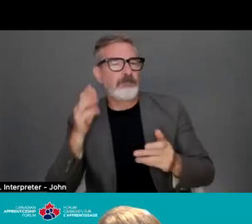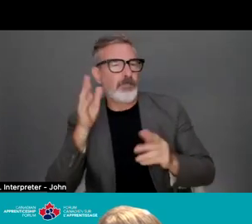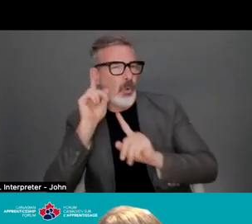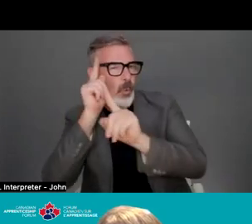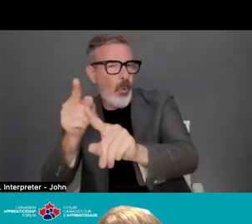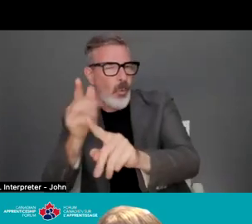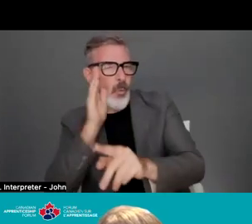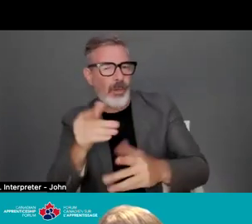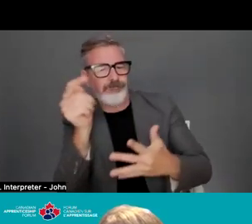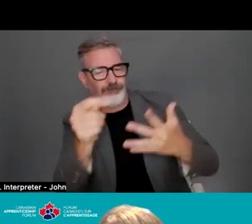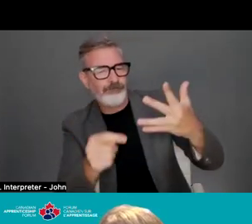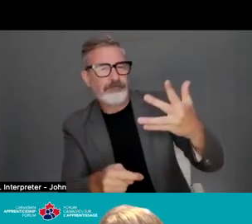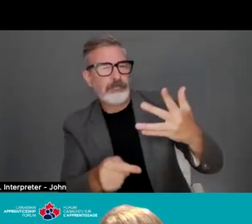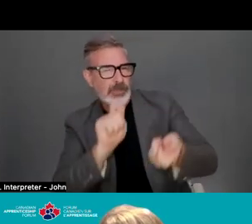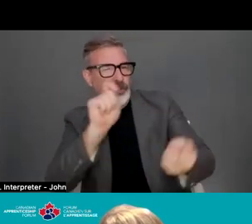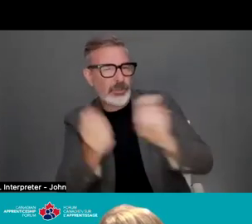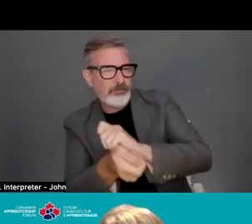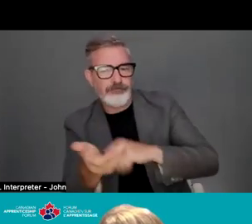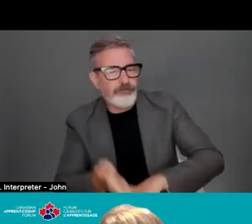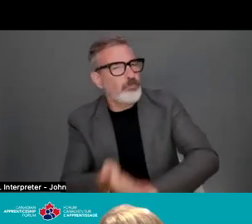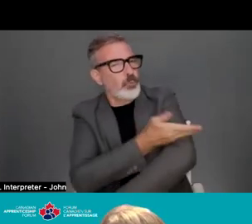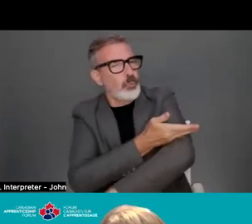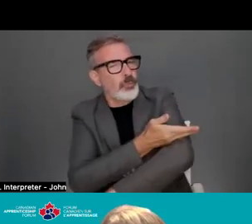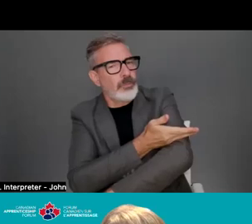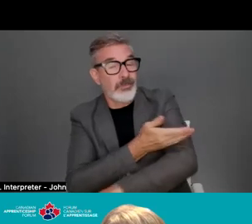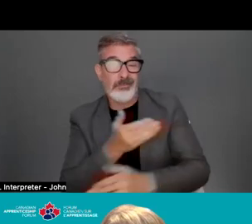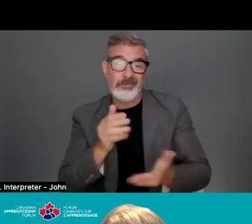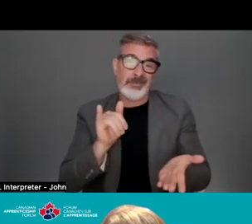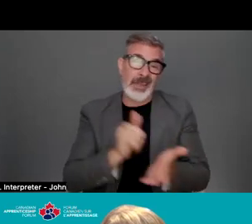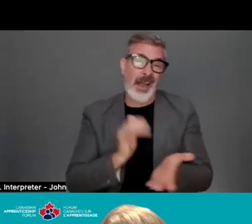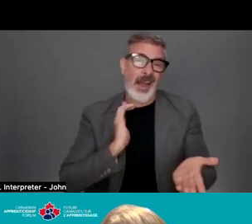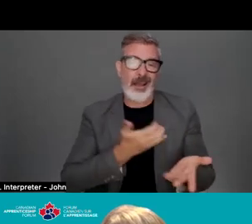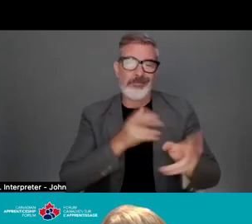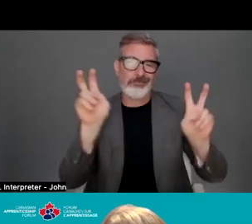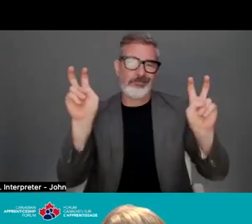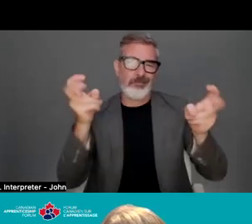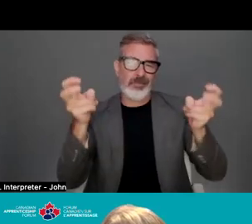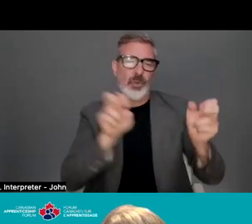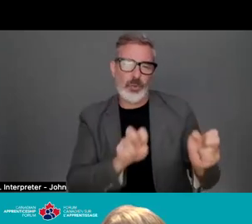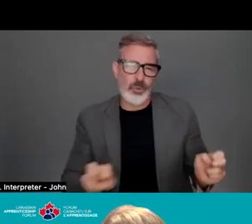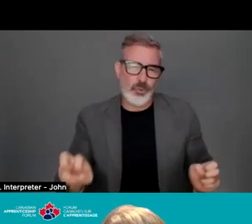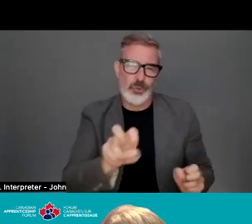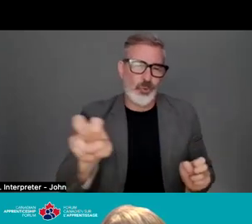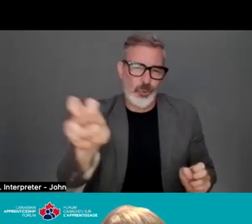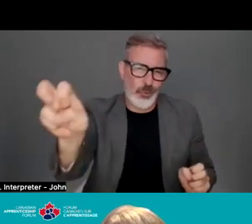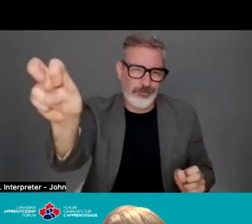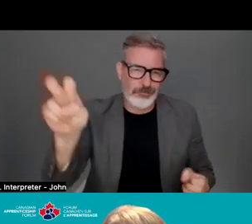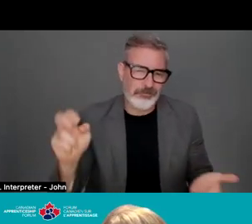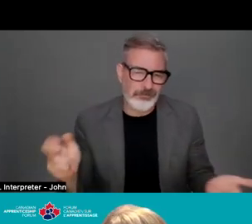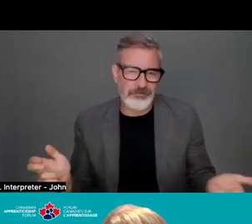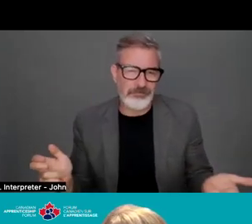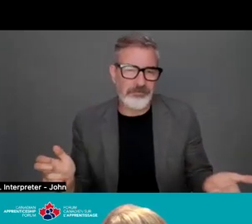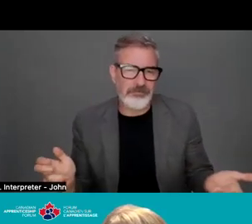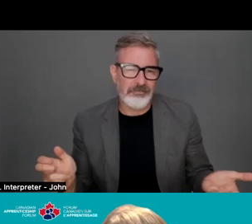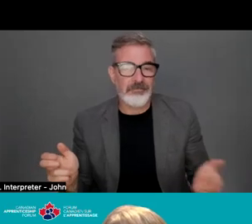journey and we want to try to aim to do things every year that will